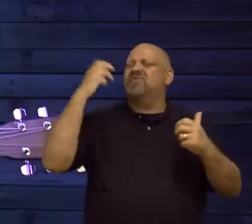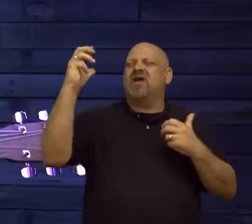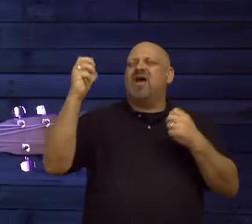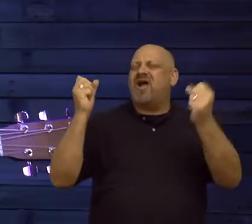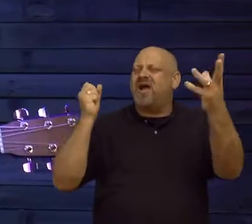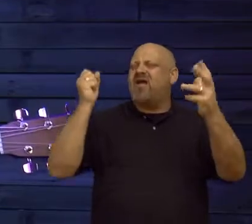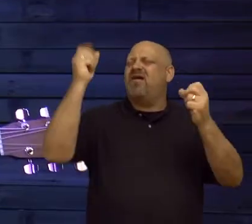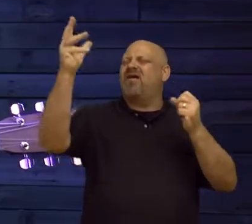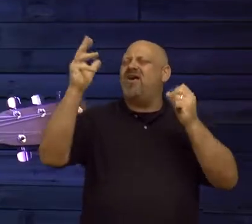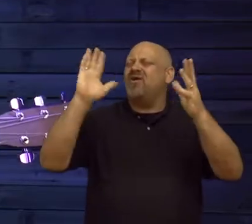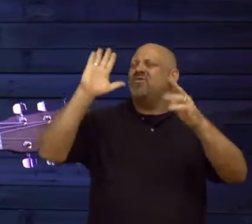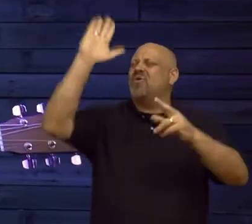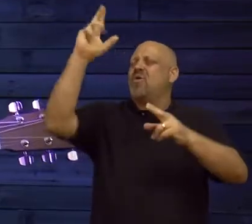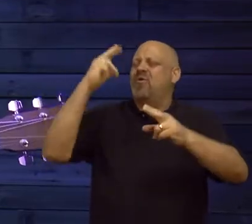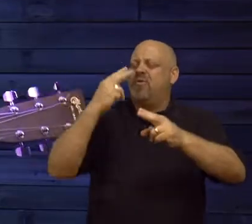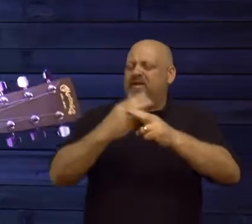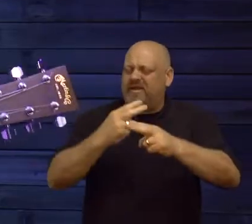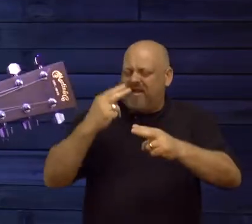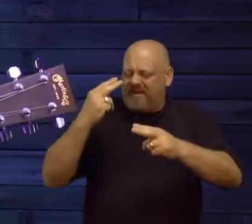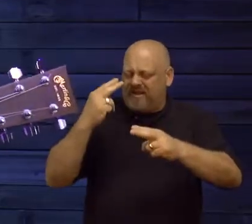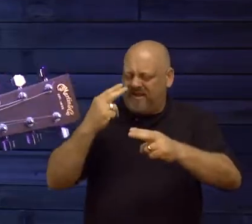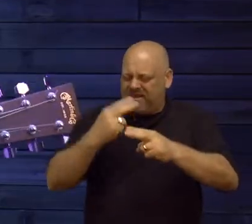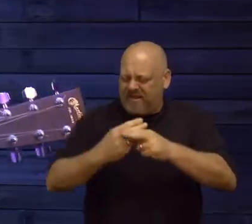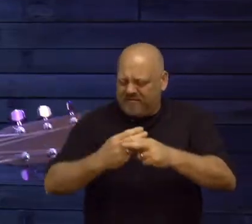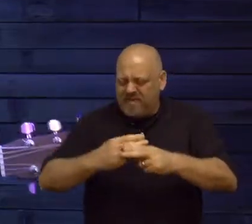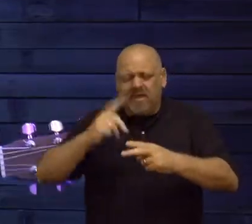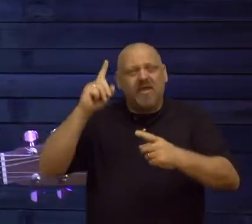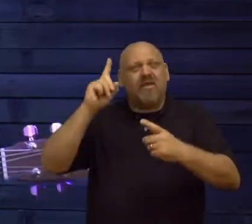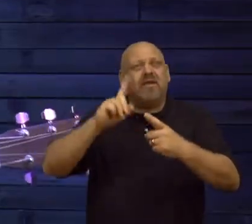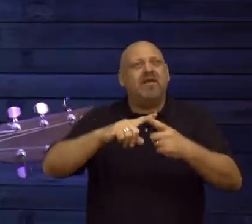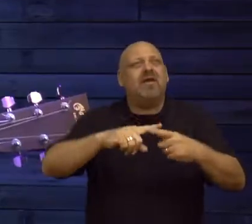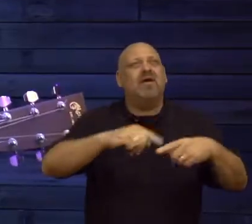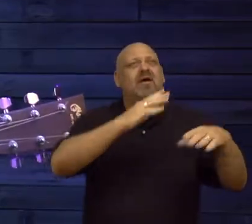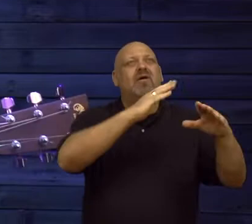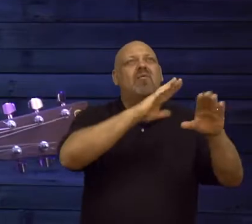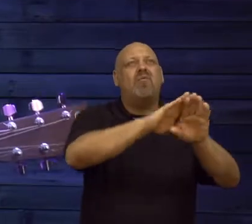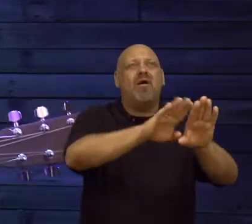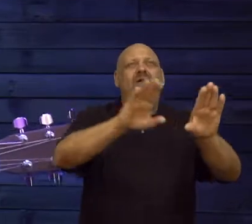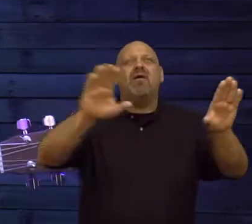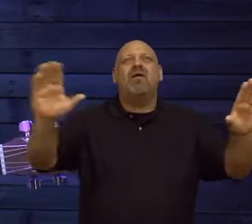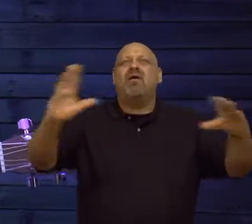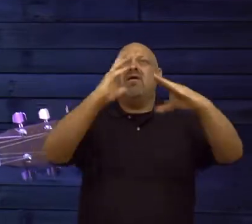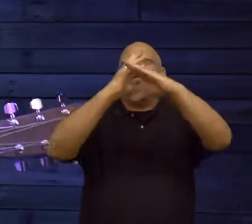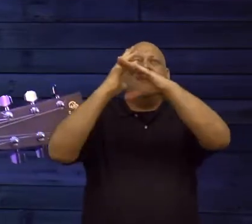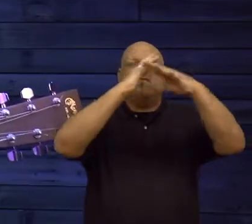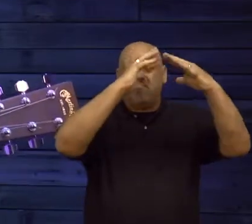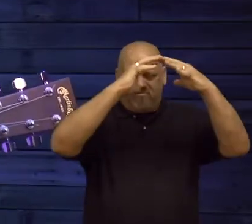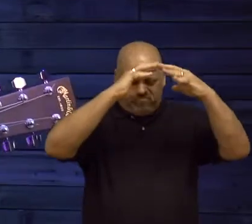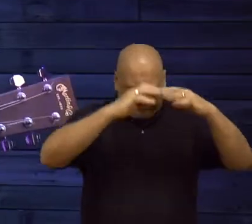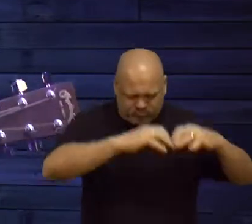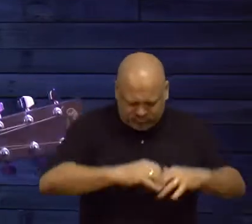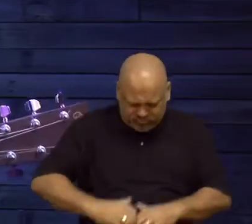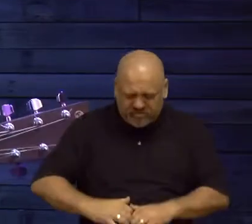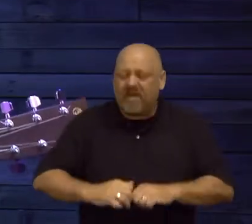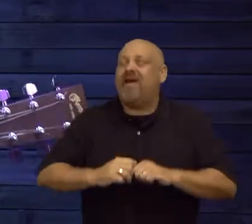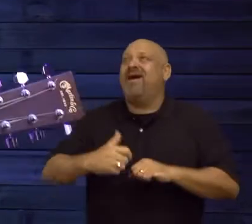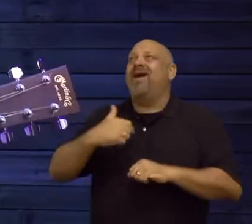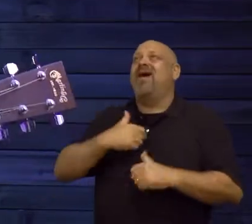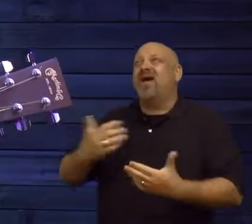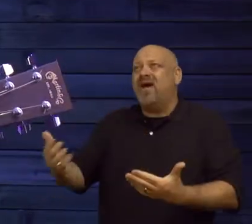gonna shout your name till the walls come falling down. I've come